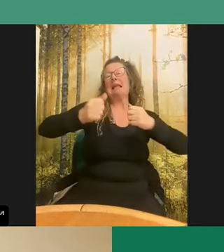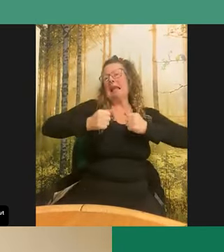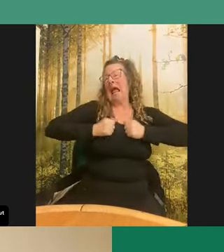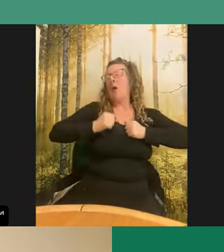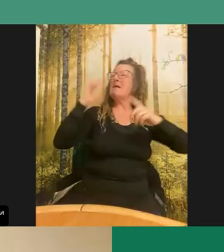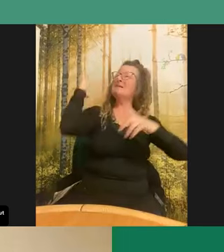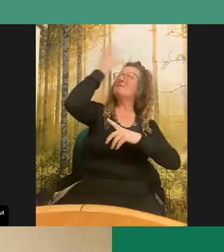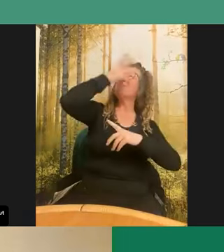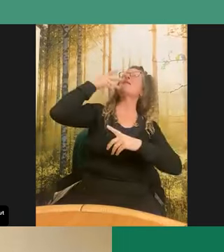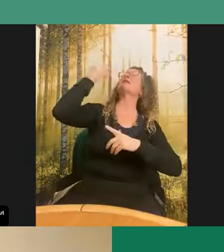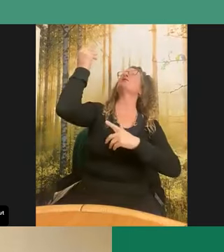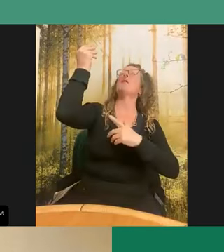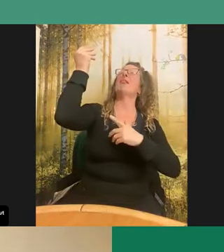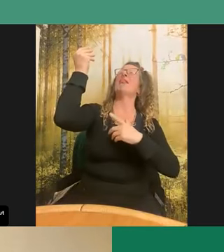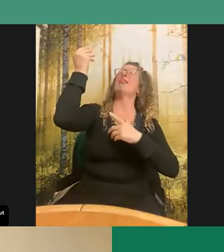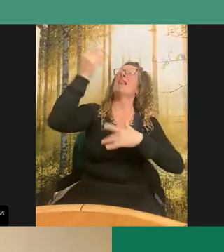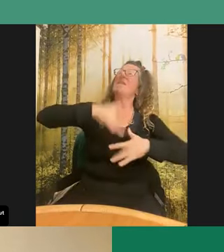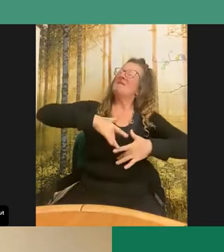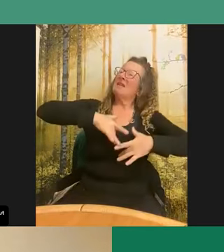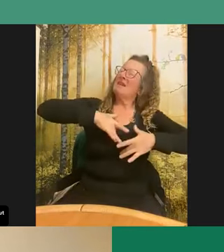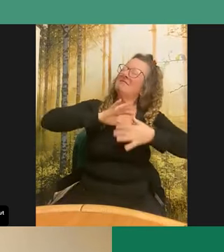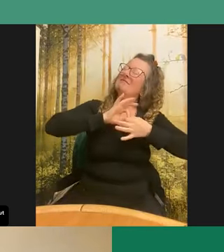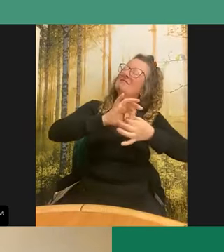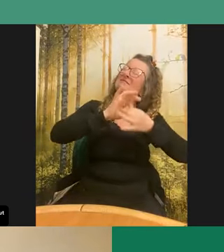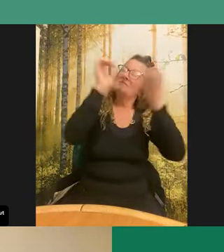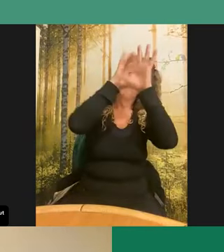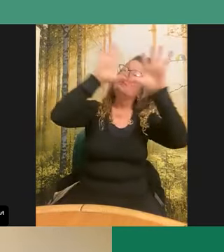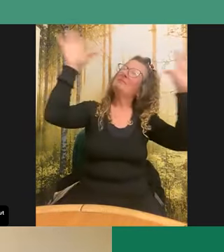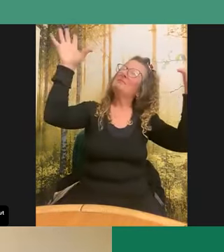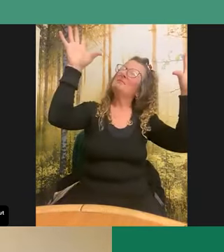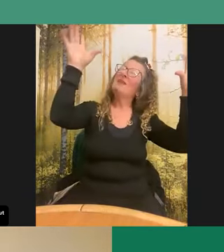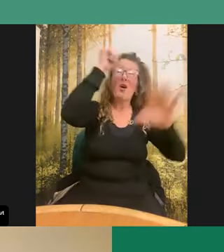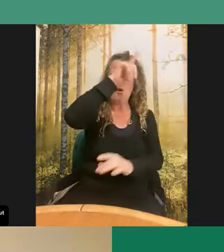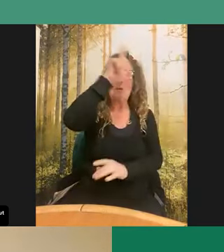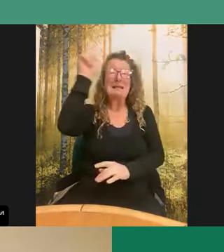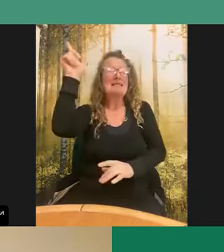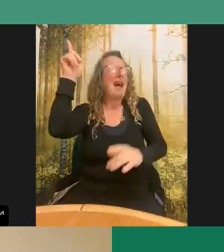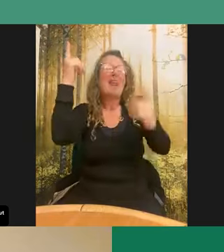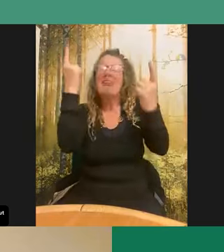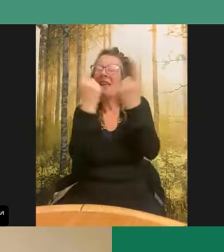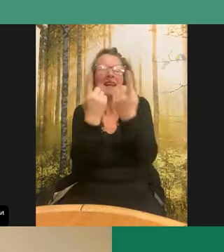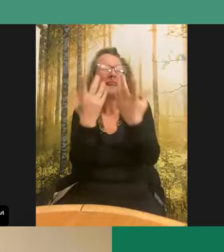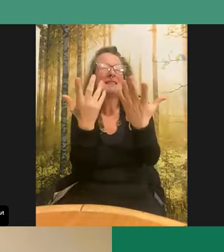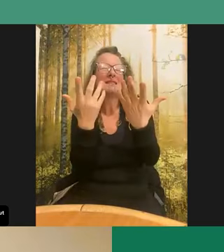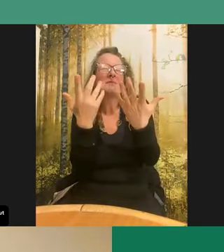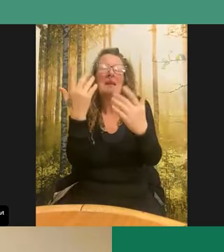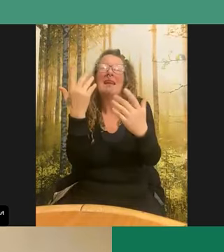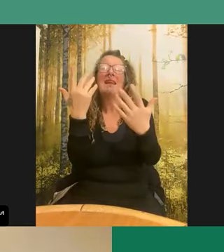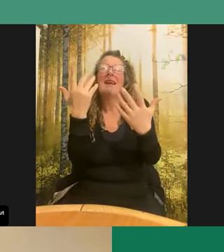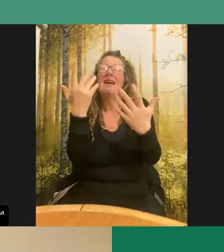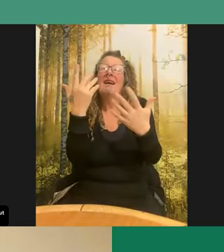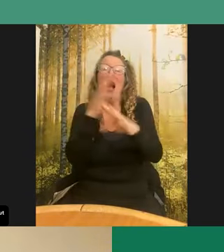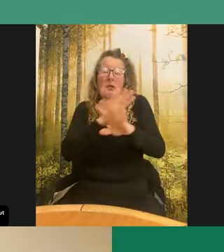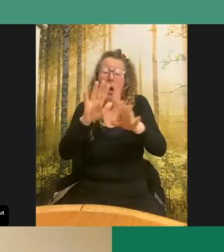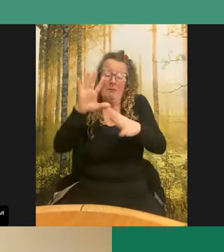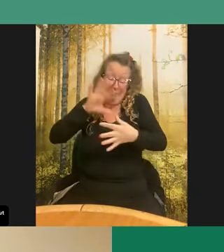of thinking about things, of understanding things that we just don't even reach into. And you talk